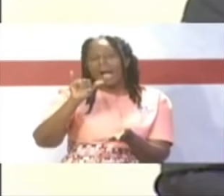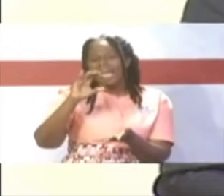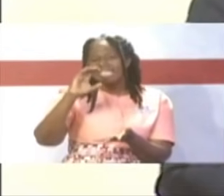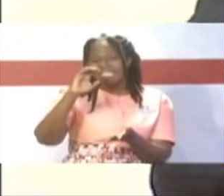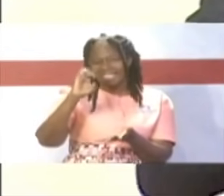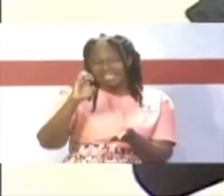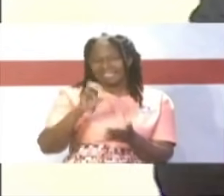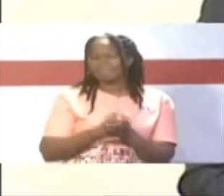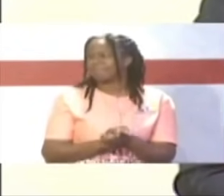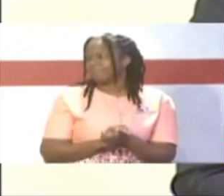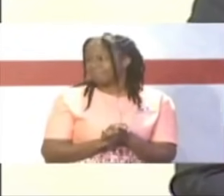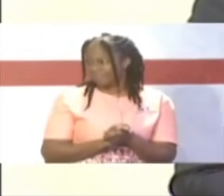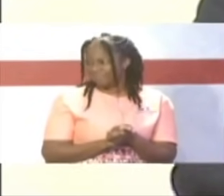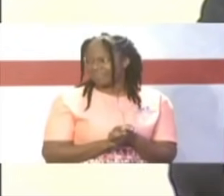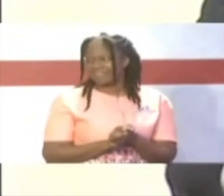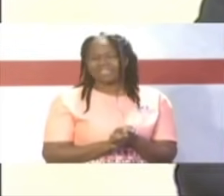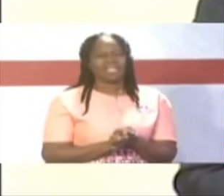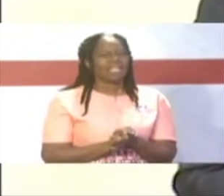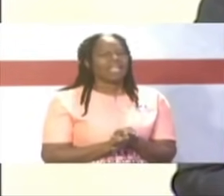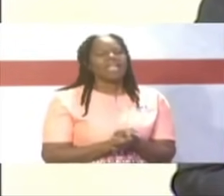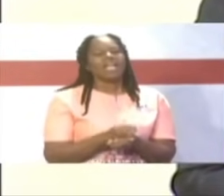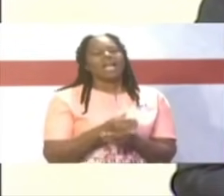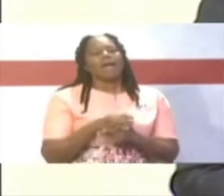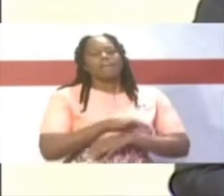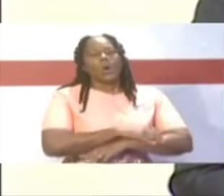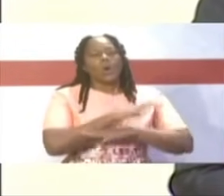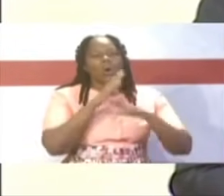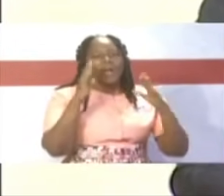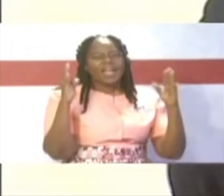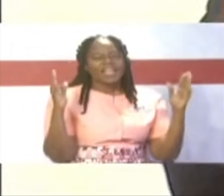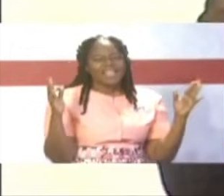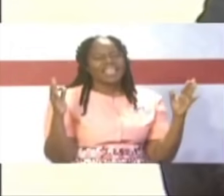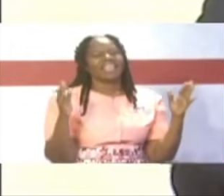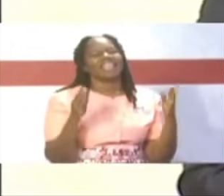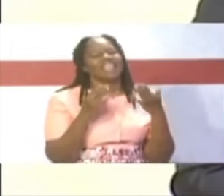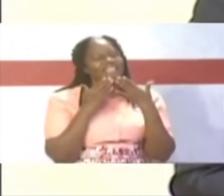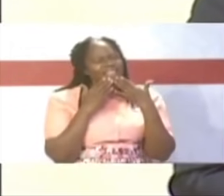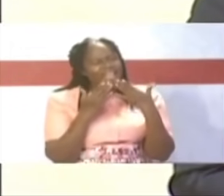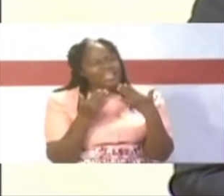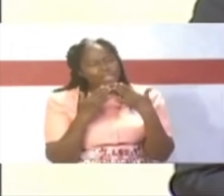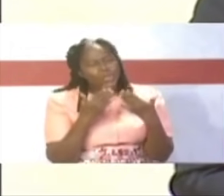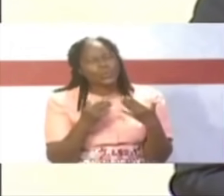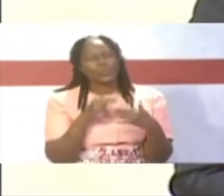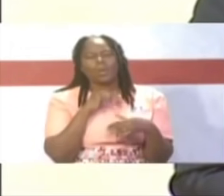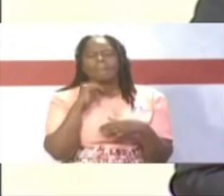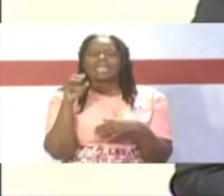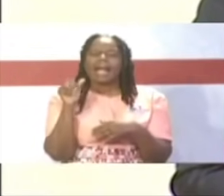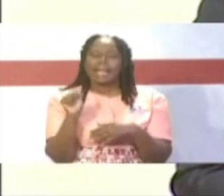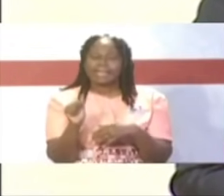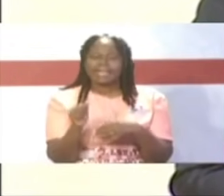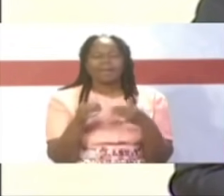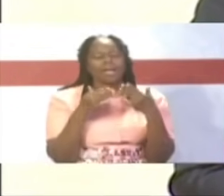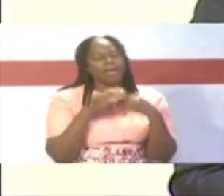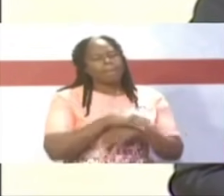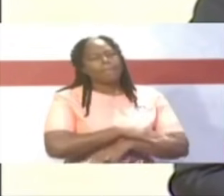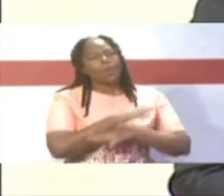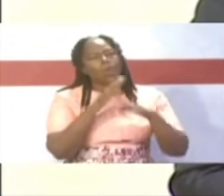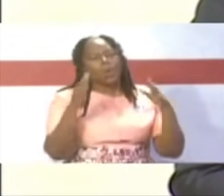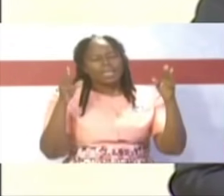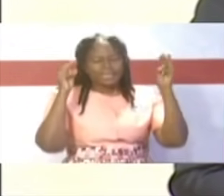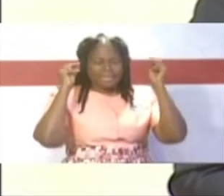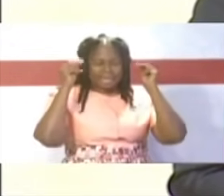Hello and good morning, Ms. Alcantara. Thank you for the gracious invitation. Thank you Good morning to the Honorable Minister of